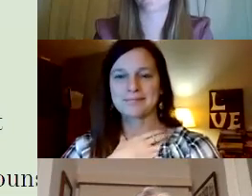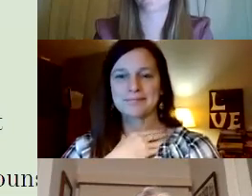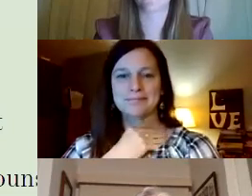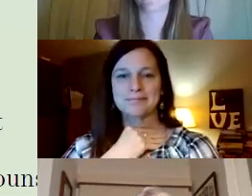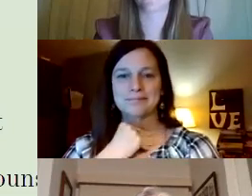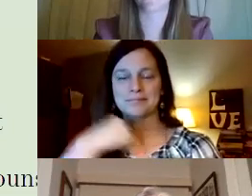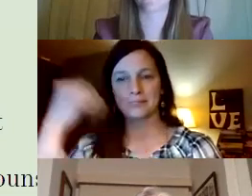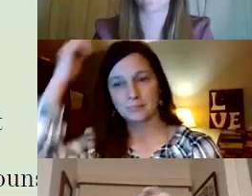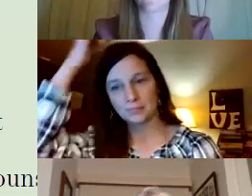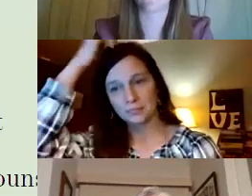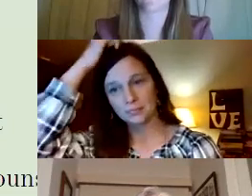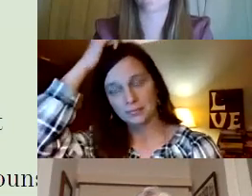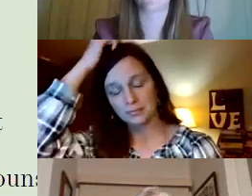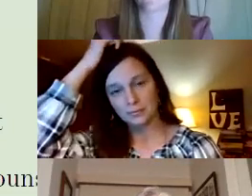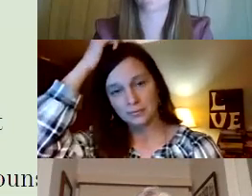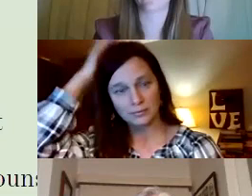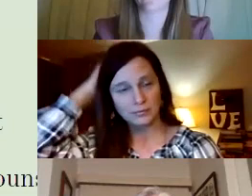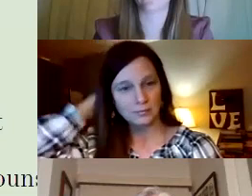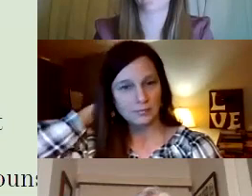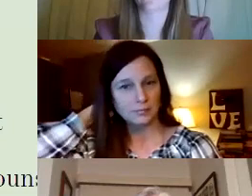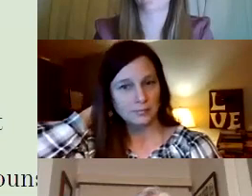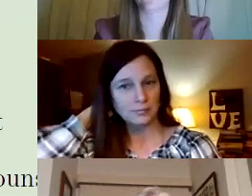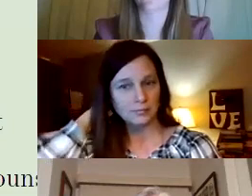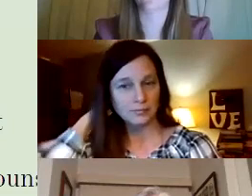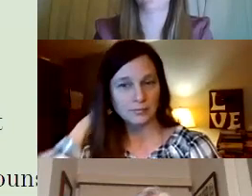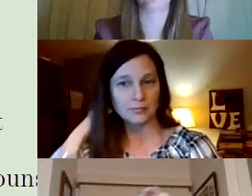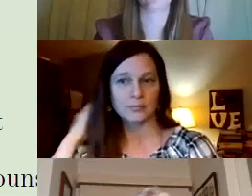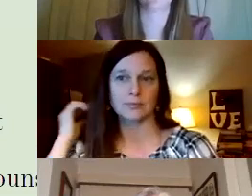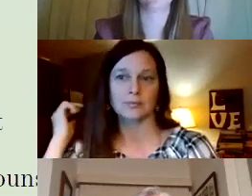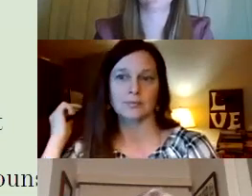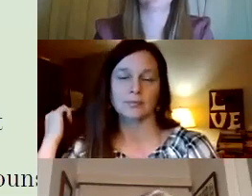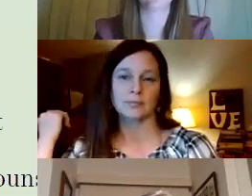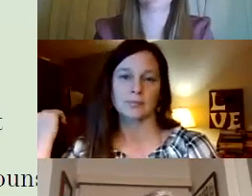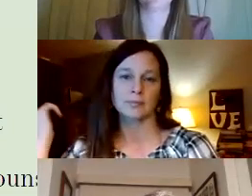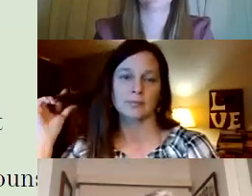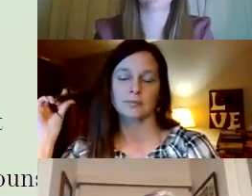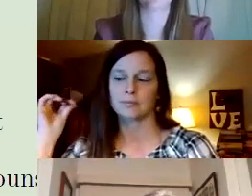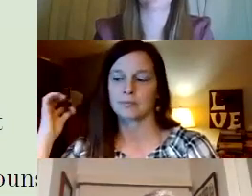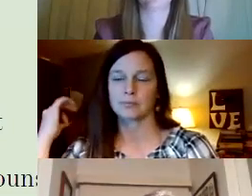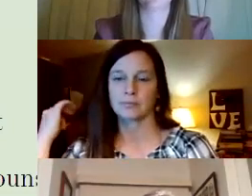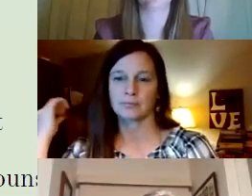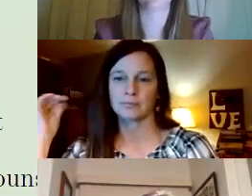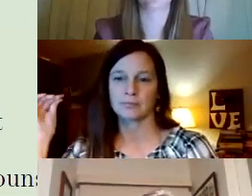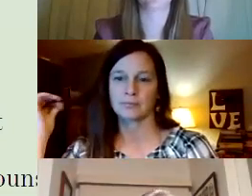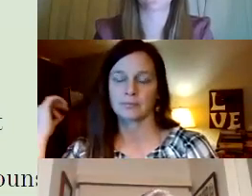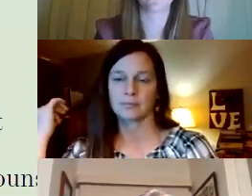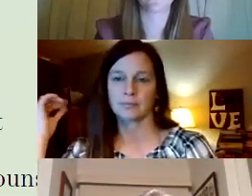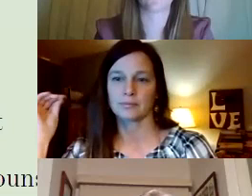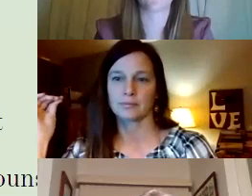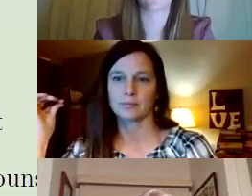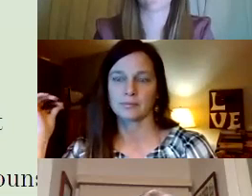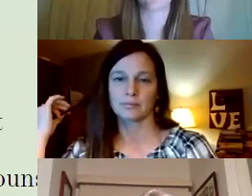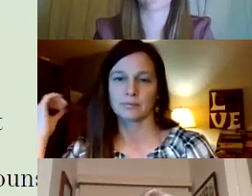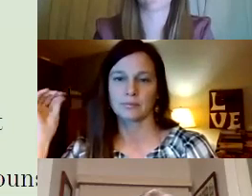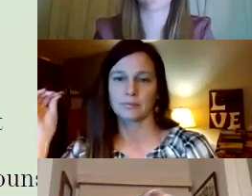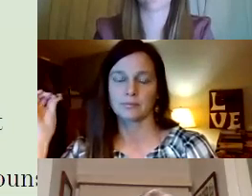little agenda for you tonight. We're going to hear from Betsy in a moment. Then we're going to hear the nuts and bolts about FSA ID and filling out